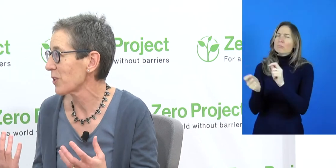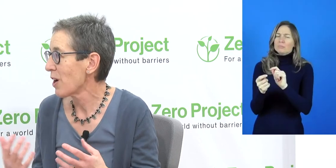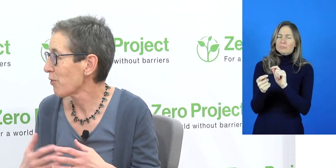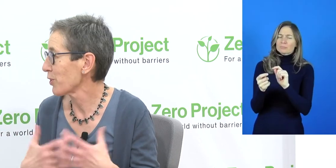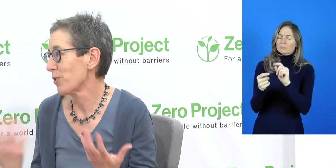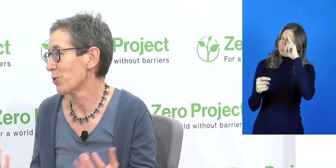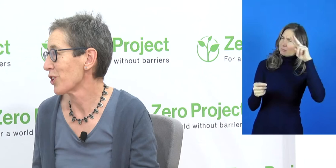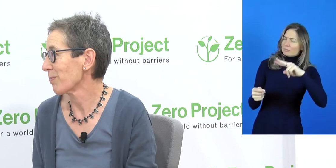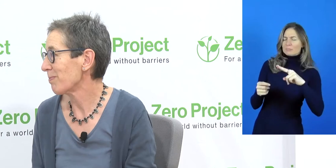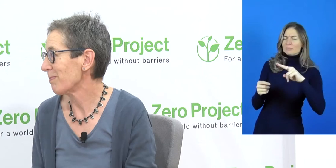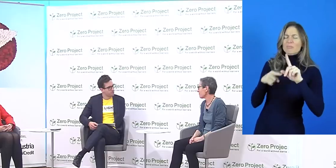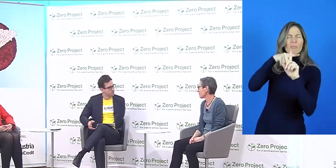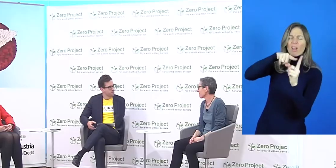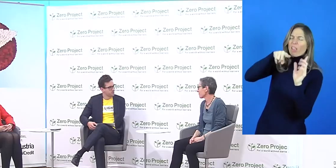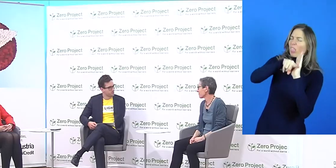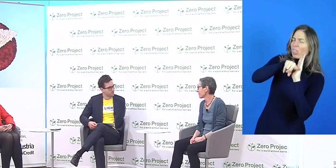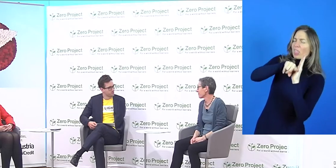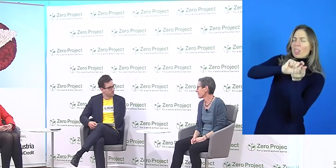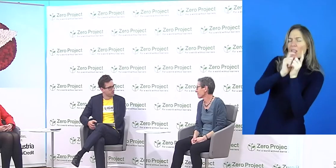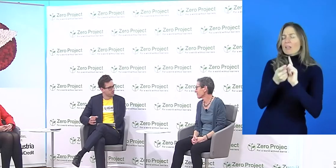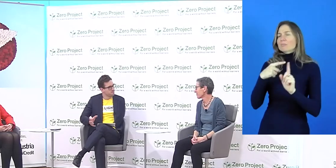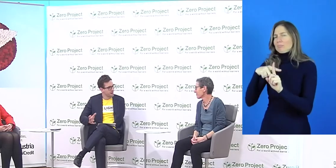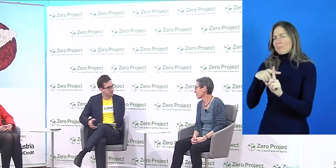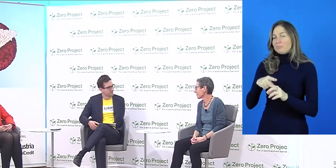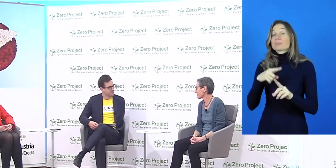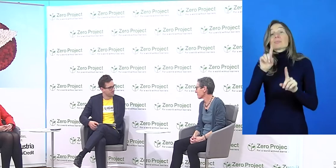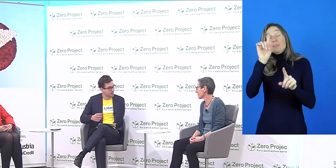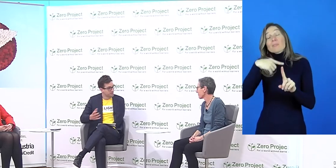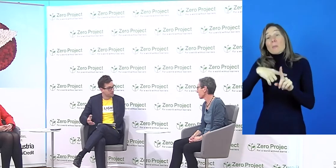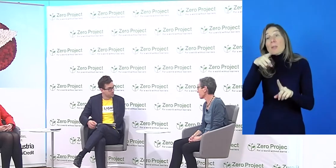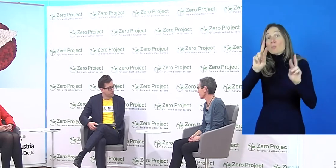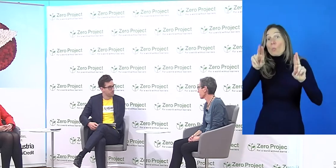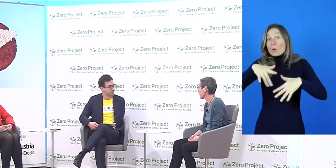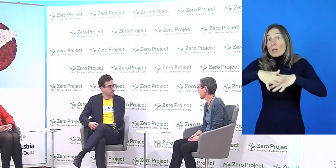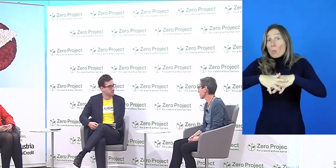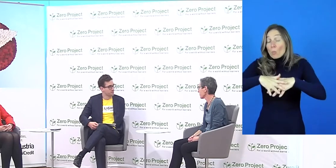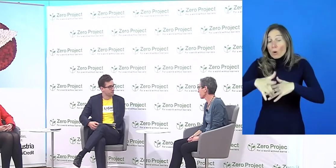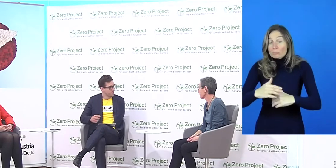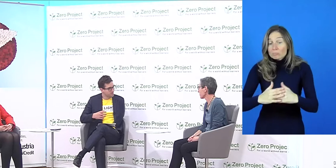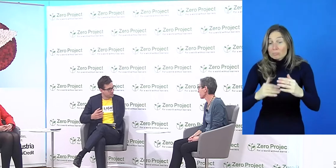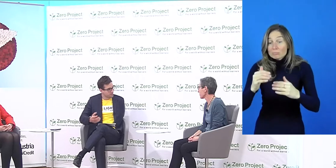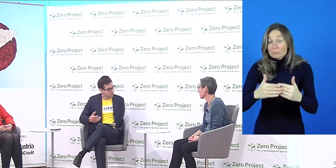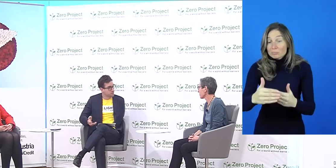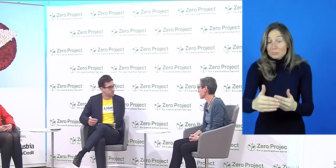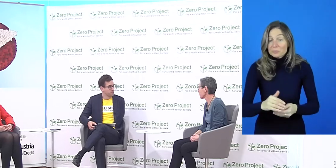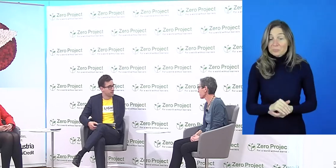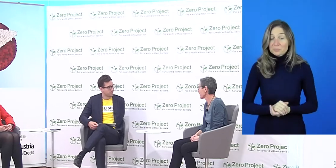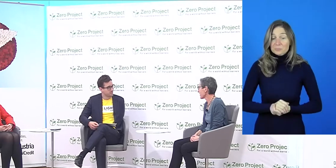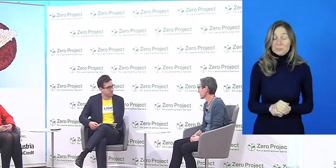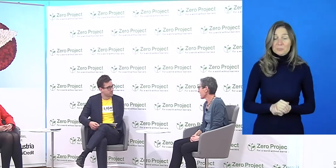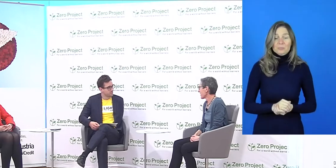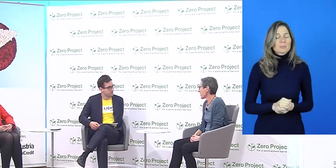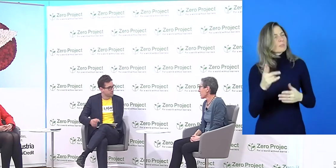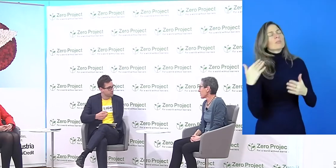networks for the future. How would you say did it impact the last award ceremonies, the winners of the